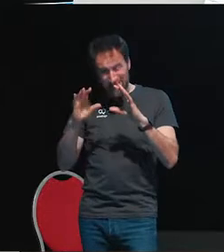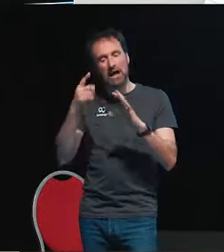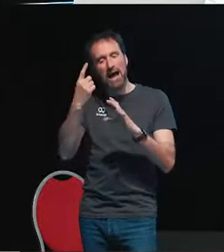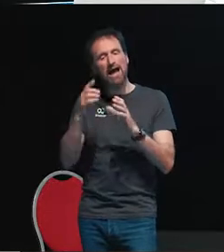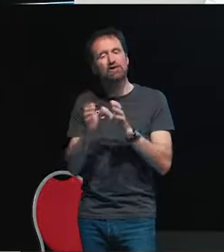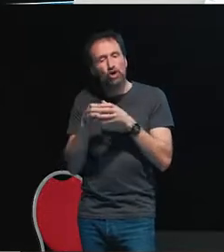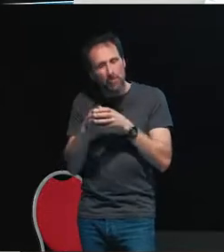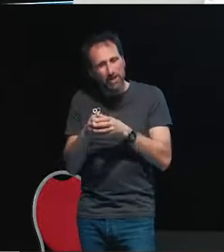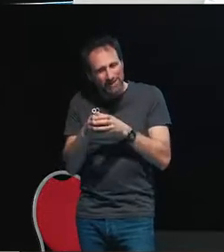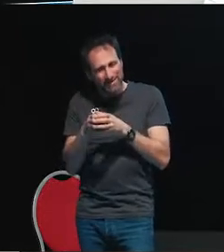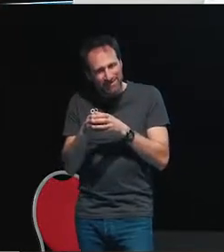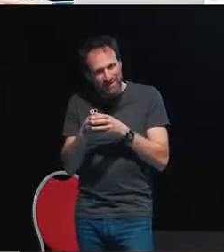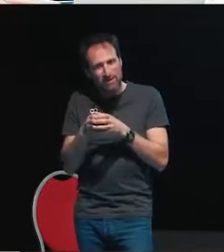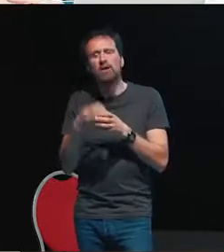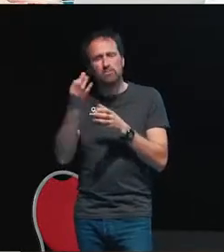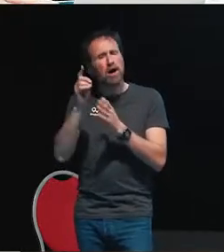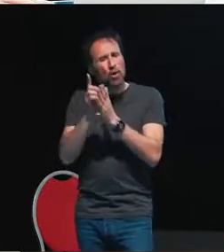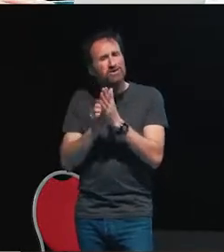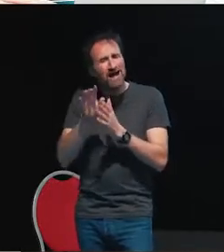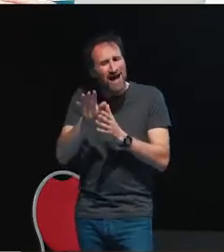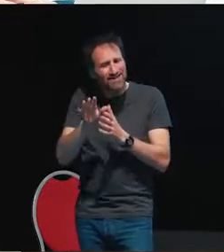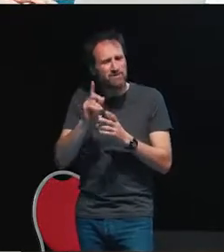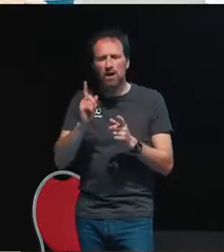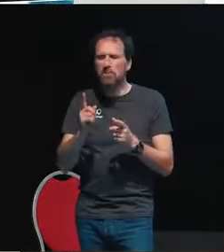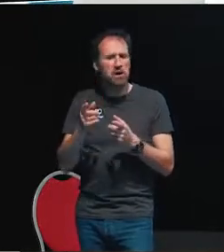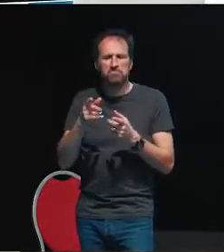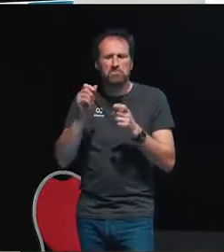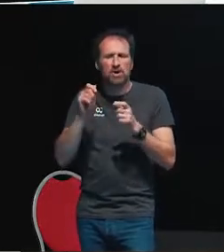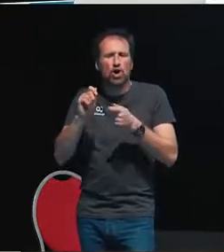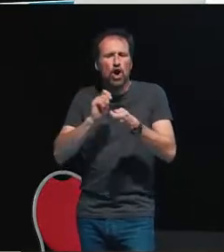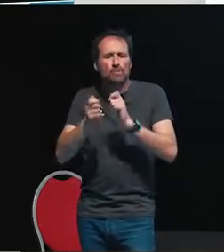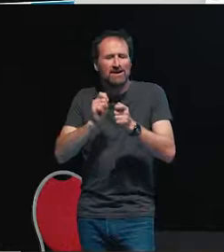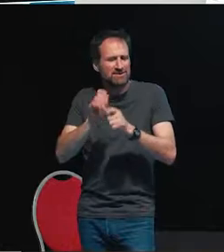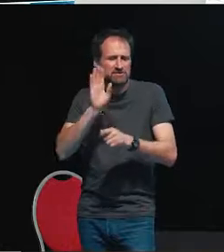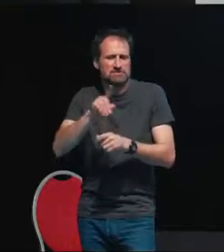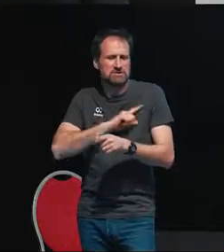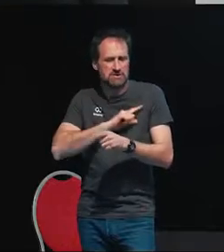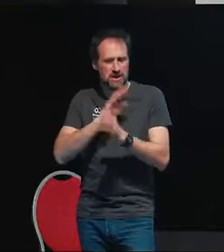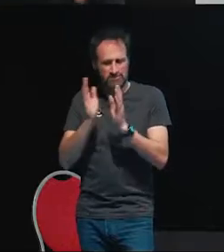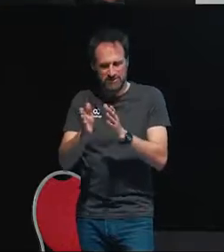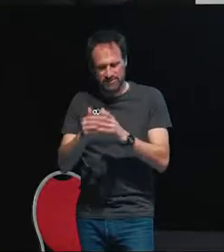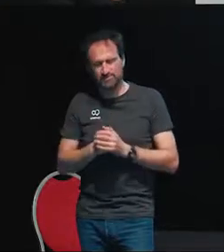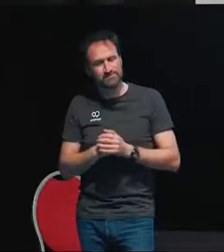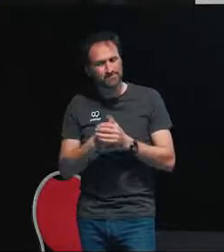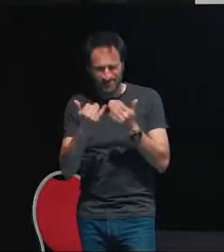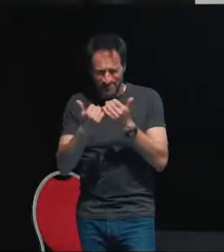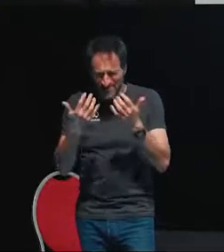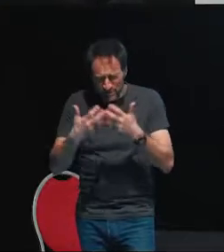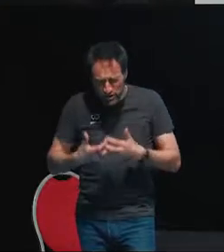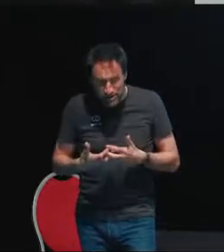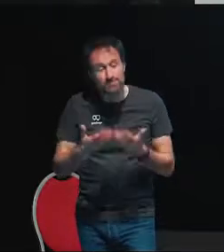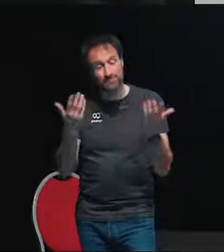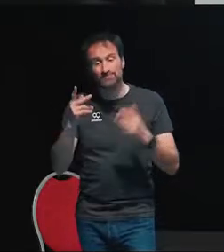but more or less it operates on its own so how does this actually work and there's a concept in